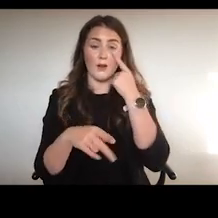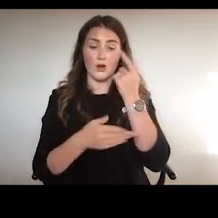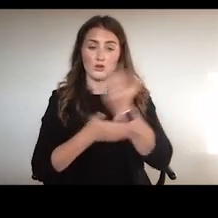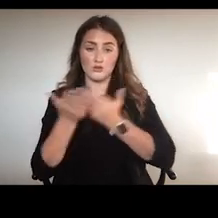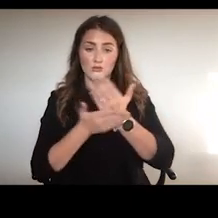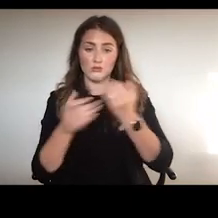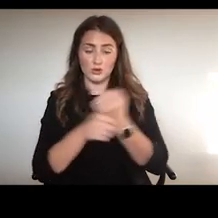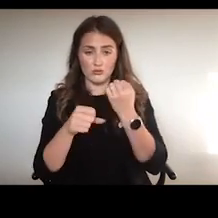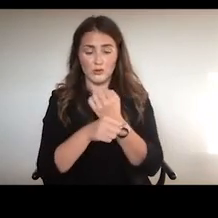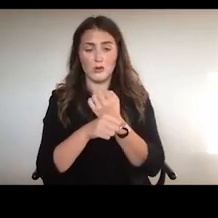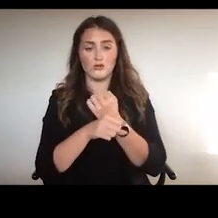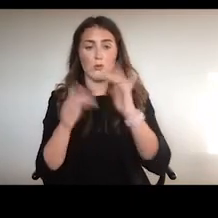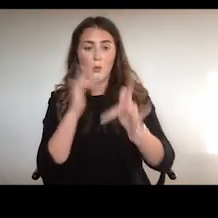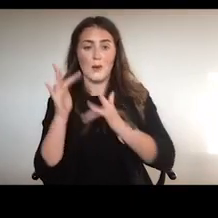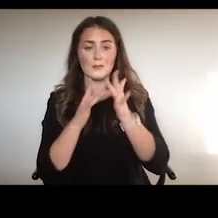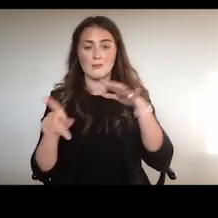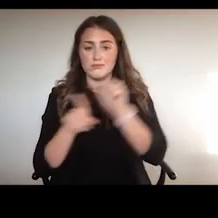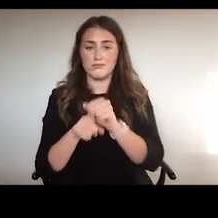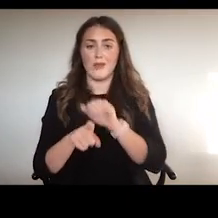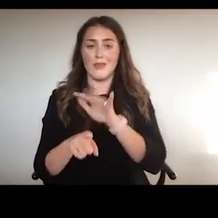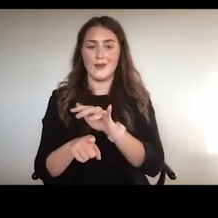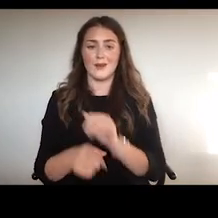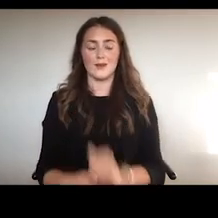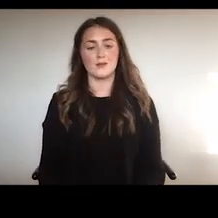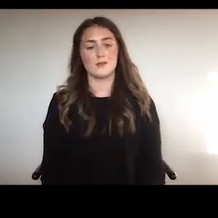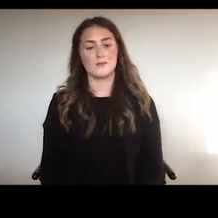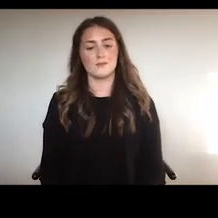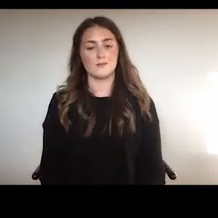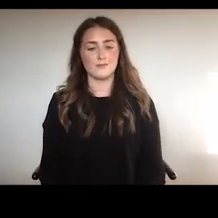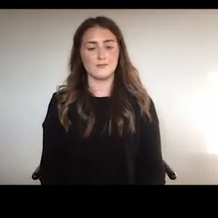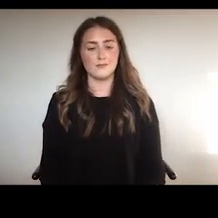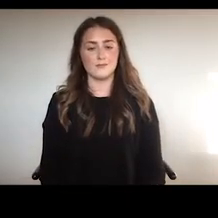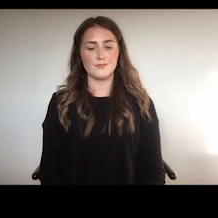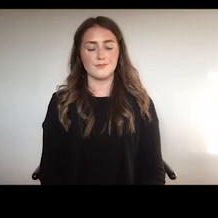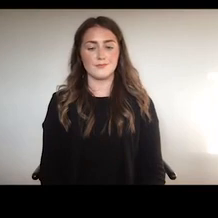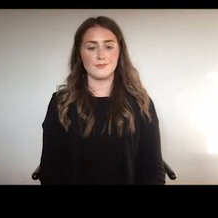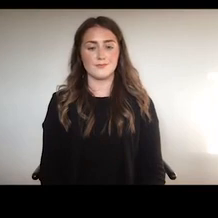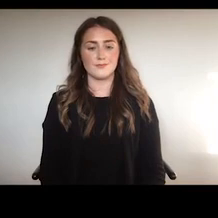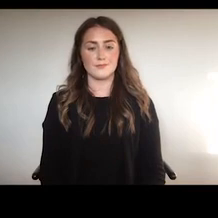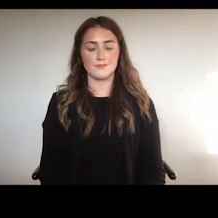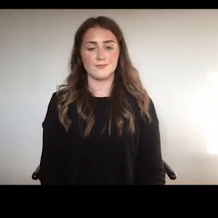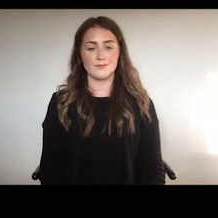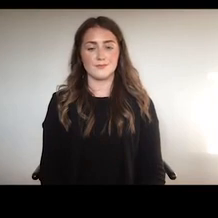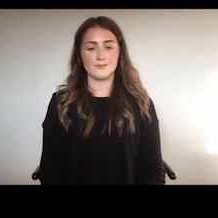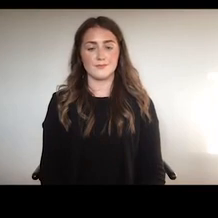To see a full fly-through of the route, please see the construction website.